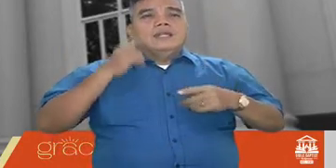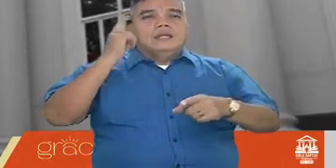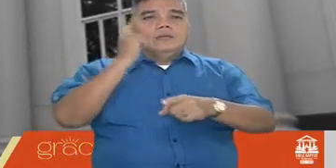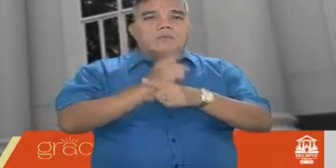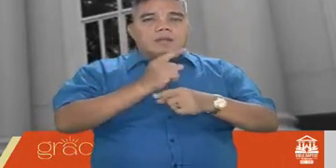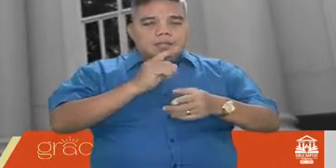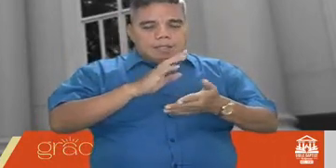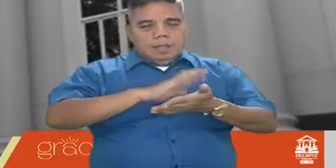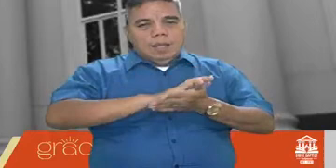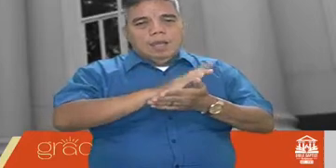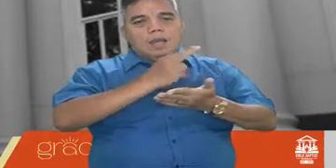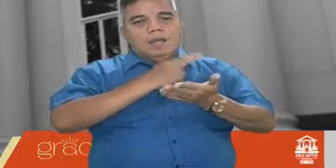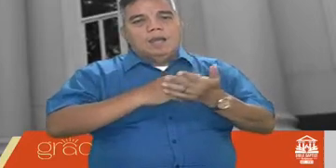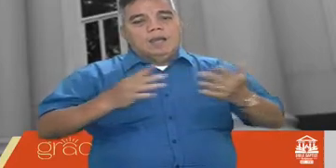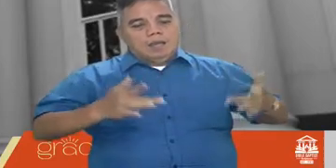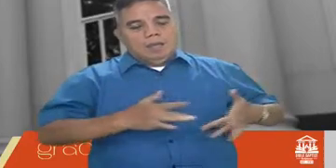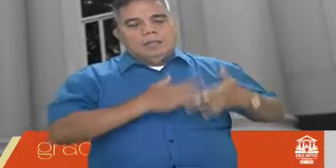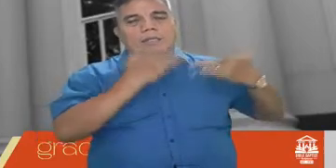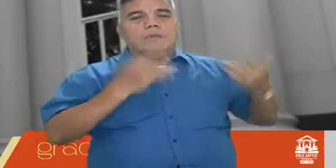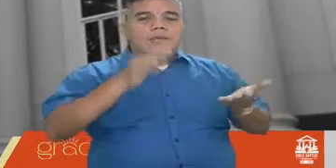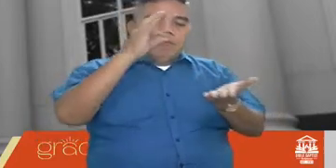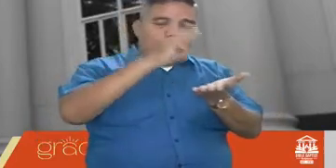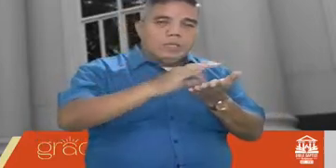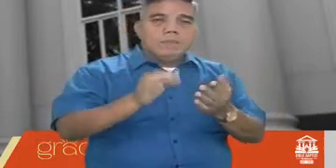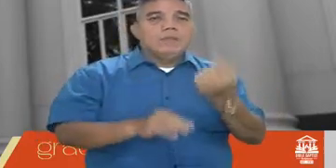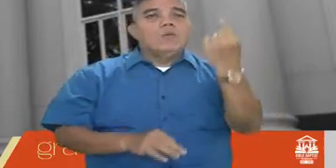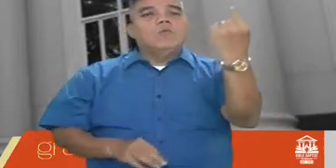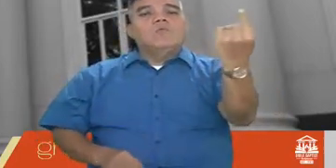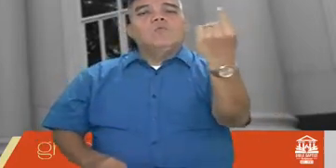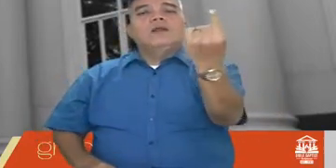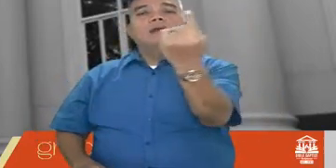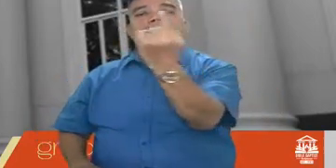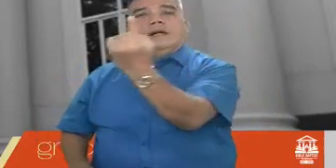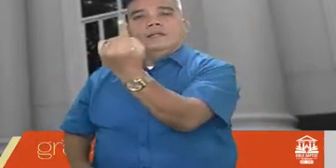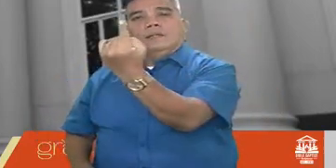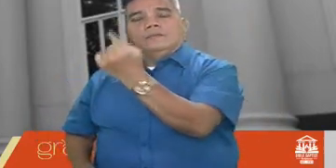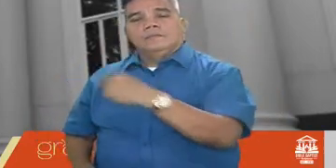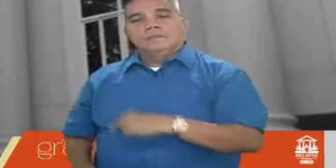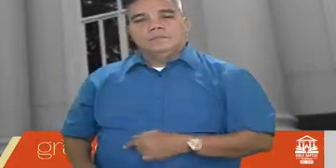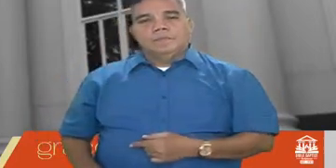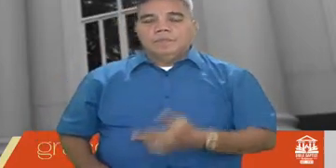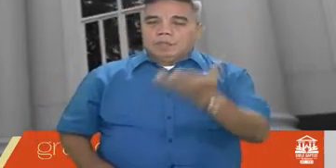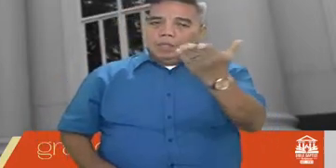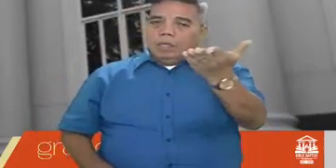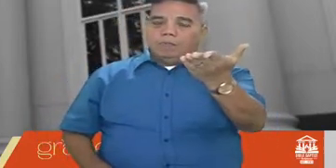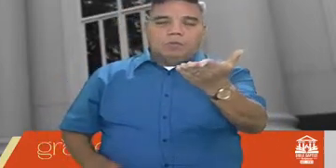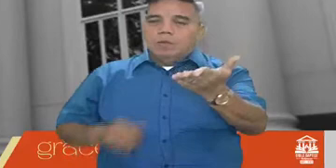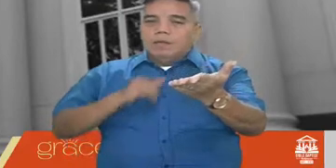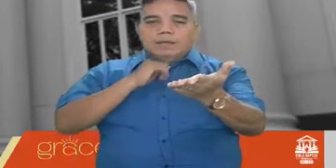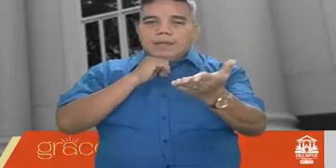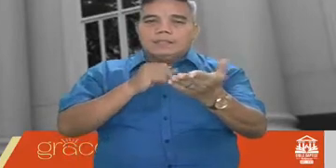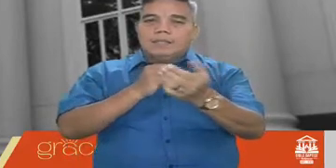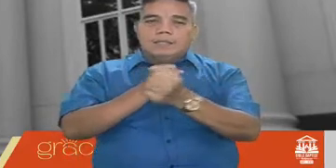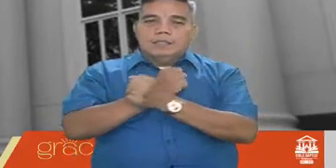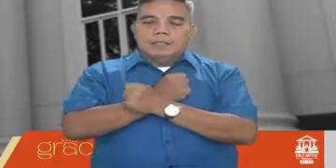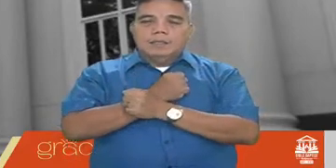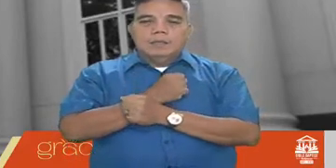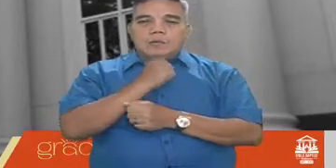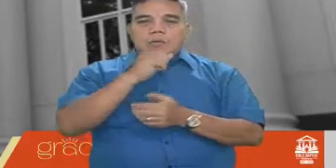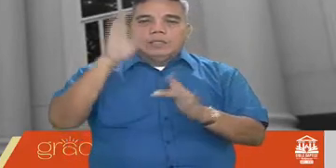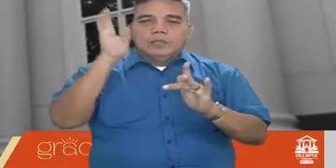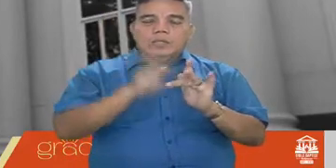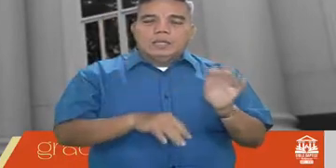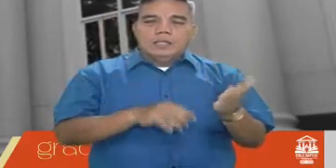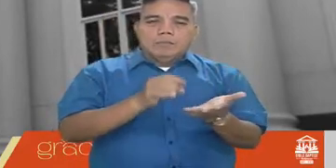Tender-hearted, forgiving one another. If you are not tender-hearted, you